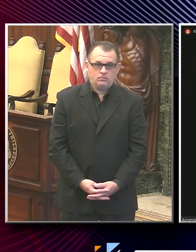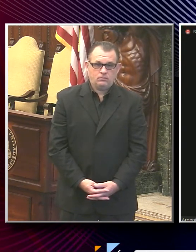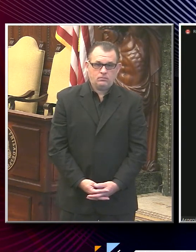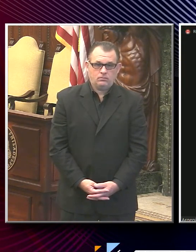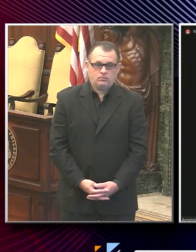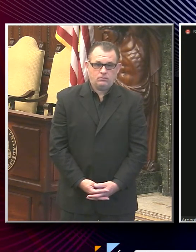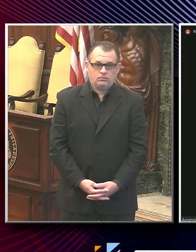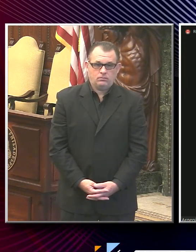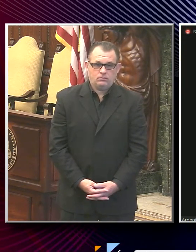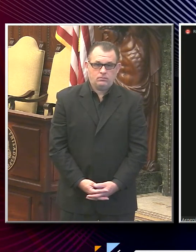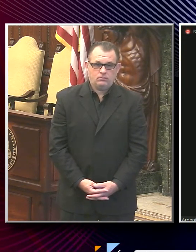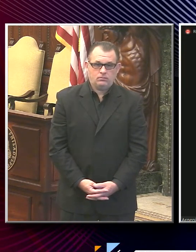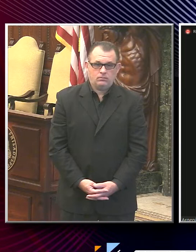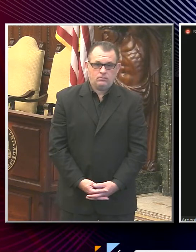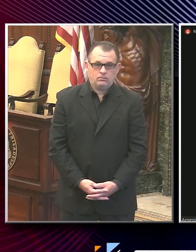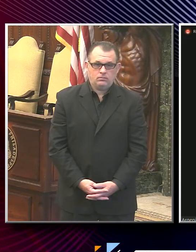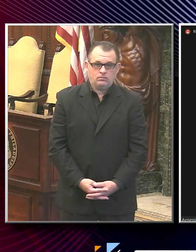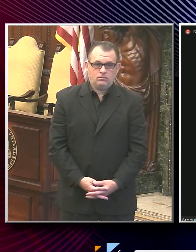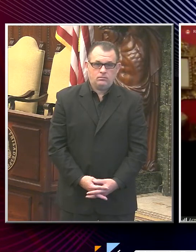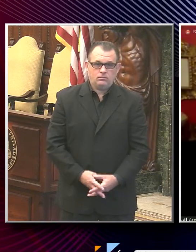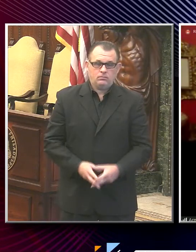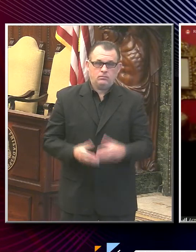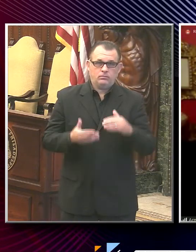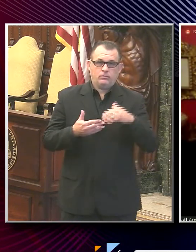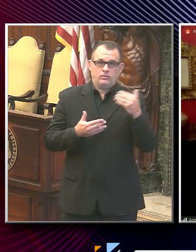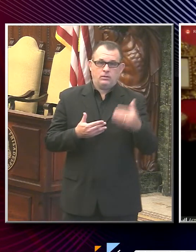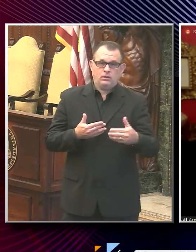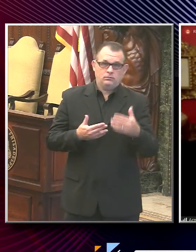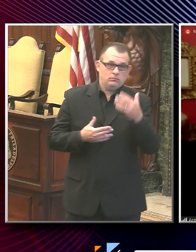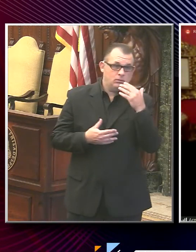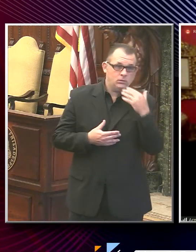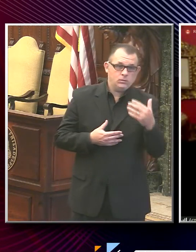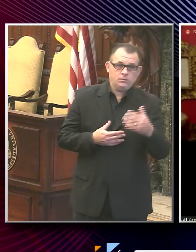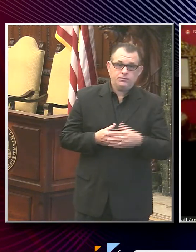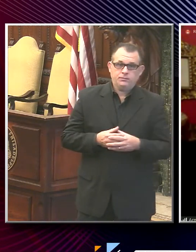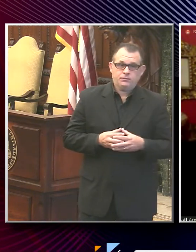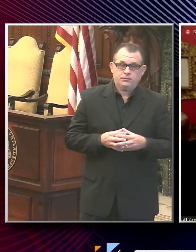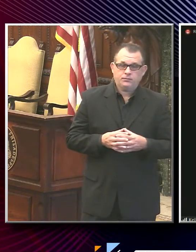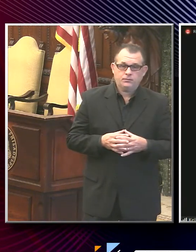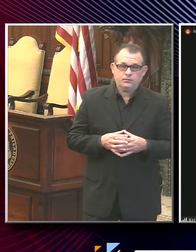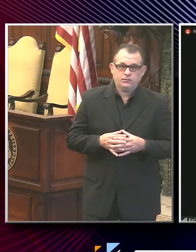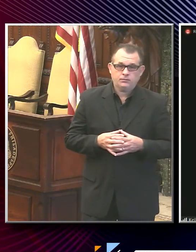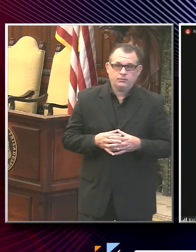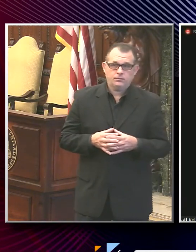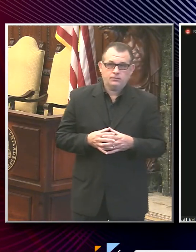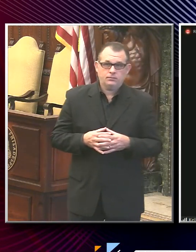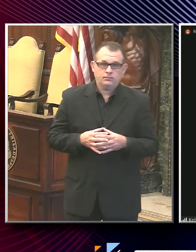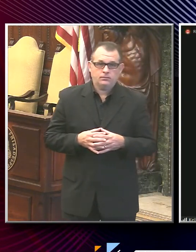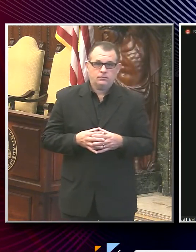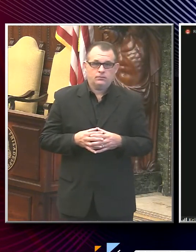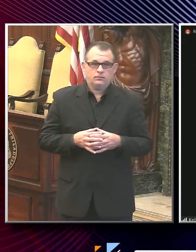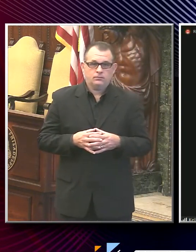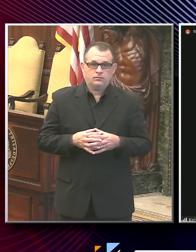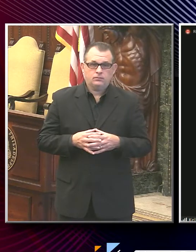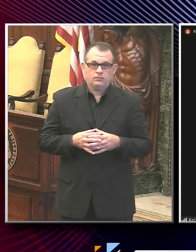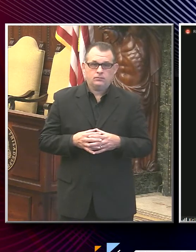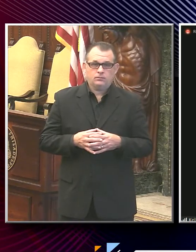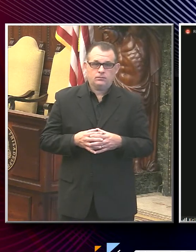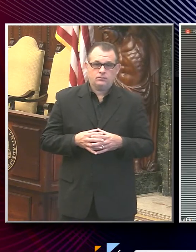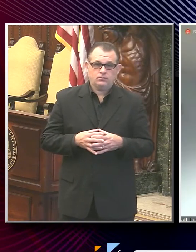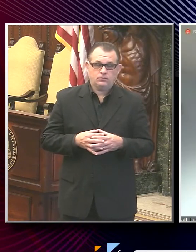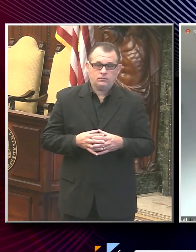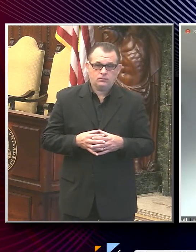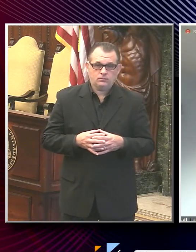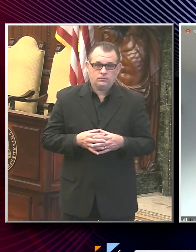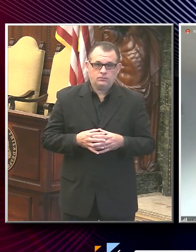gracias a ustedes. Okay. Thank you. I didn't know if Eva or Tumar had anything to add. Yeah, I think the